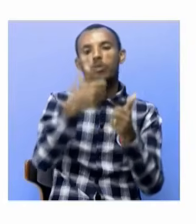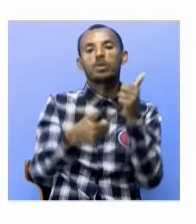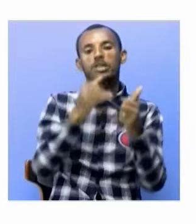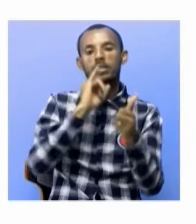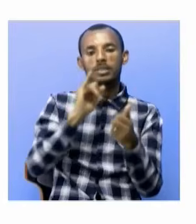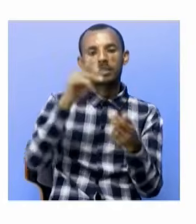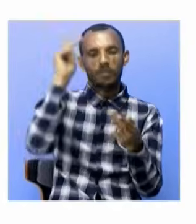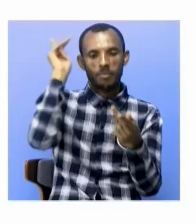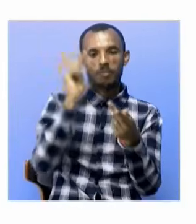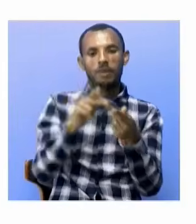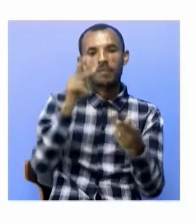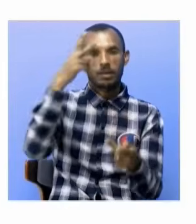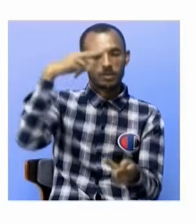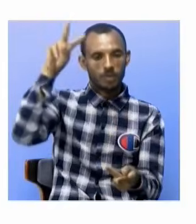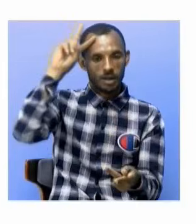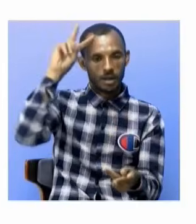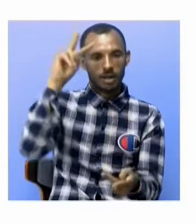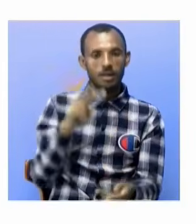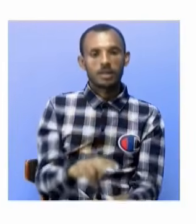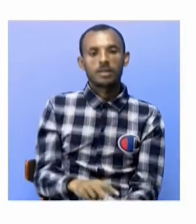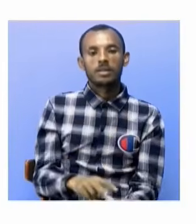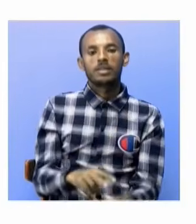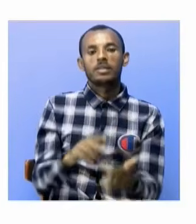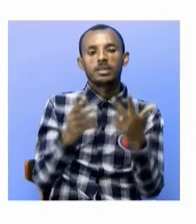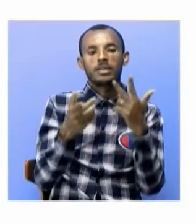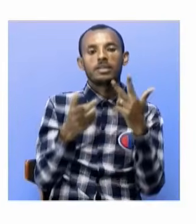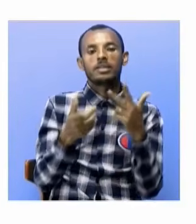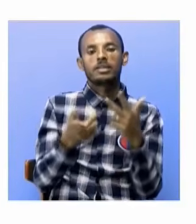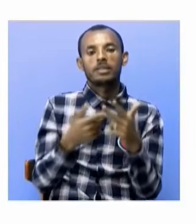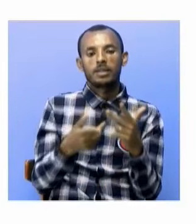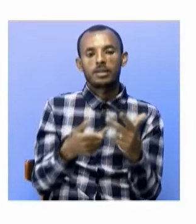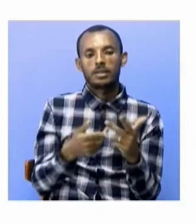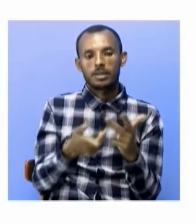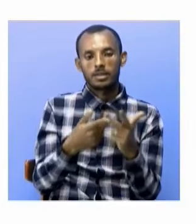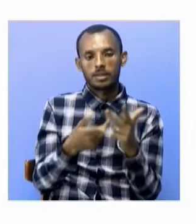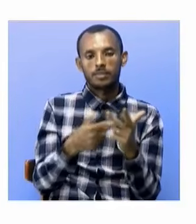a perfect square. The third one,